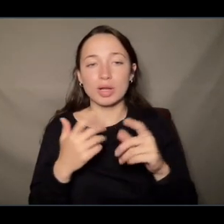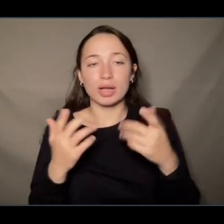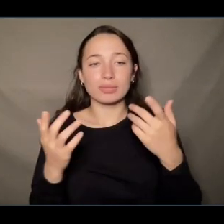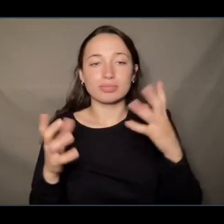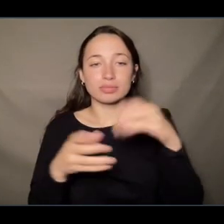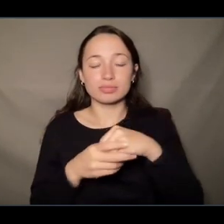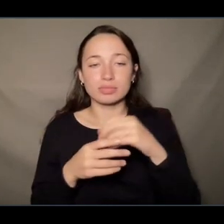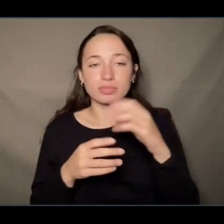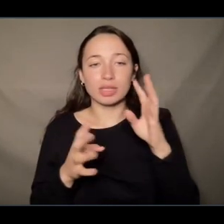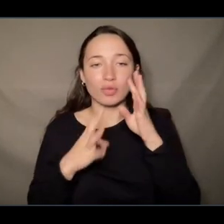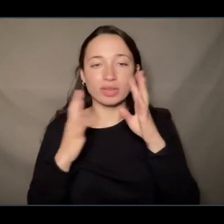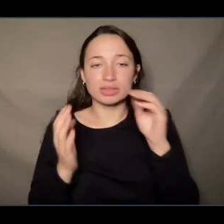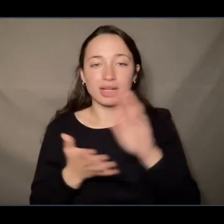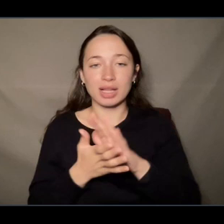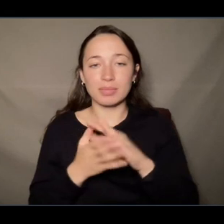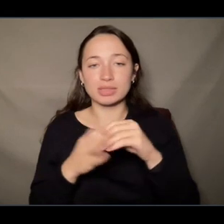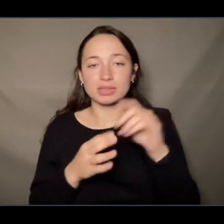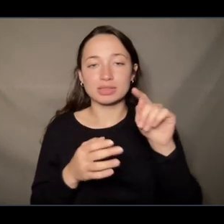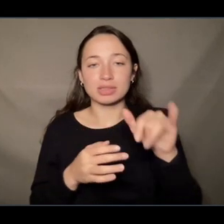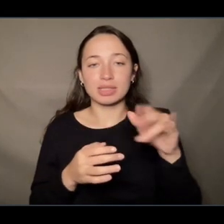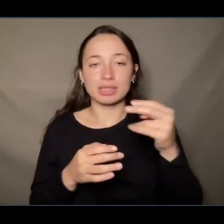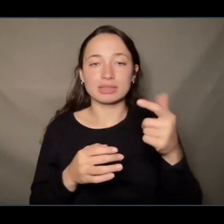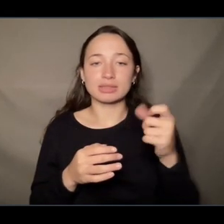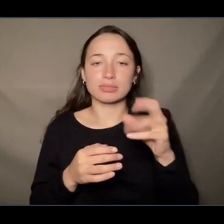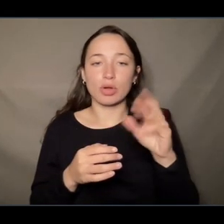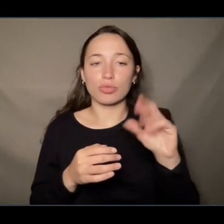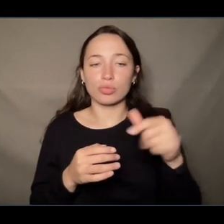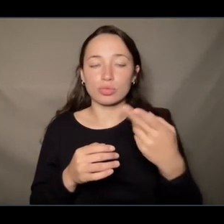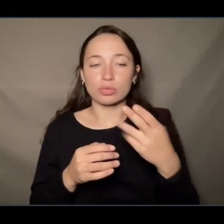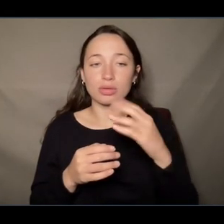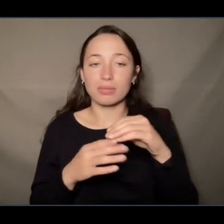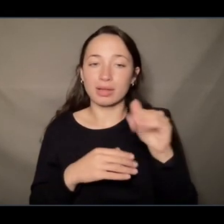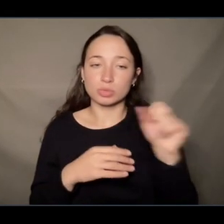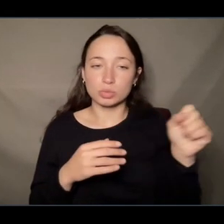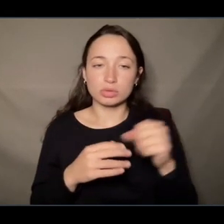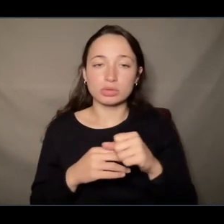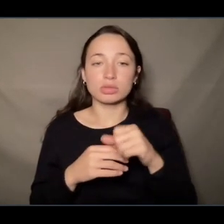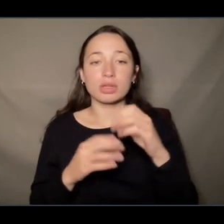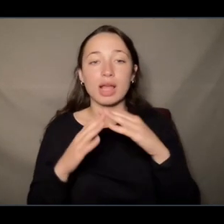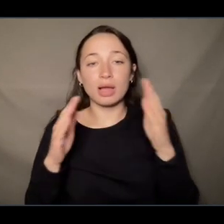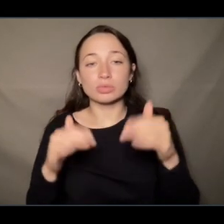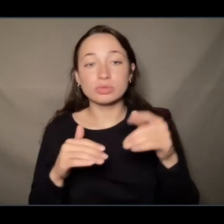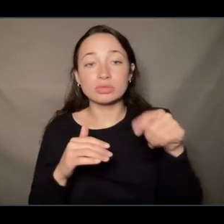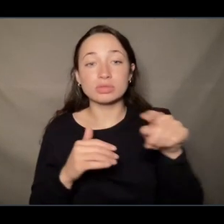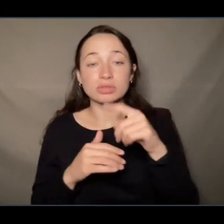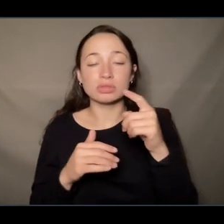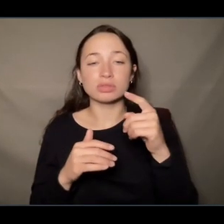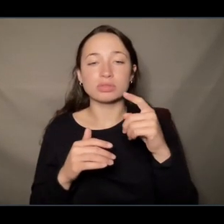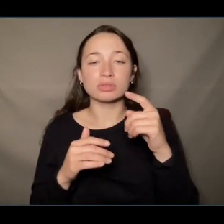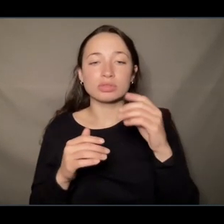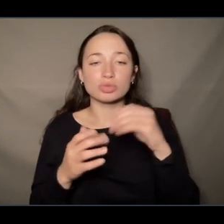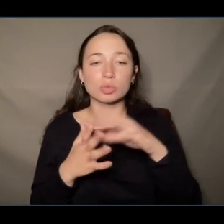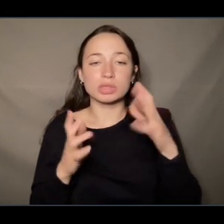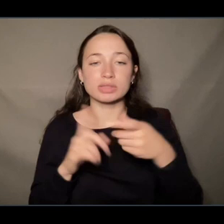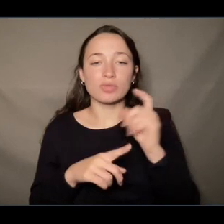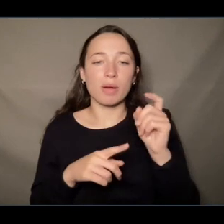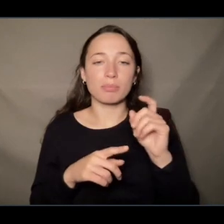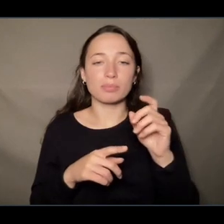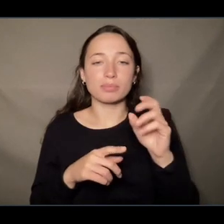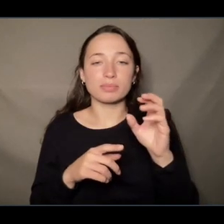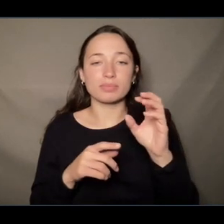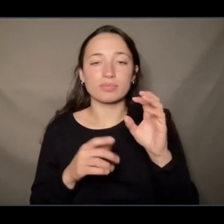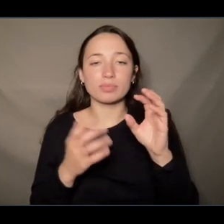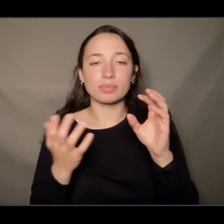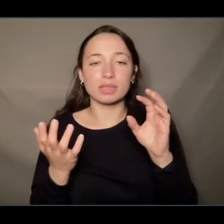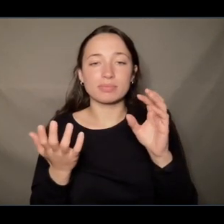only to include Innovation Academy in Tyngsborough, Mass. And Innovation houses